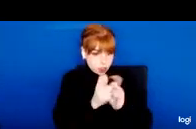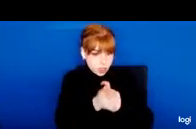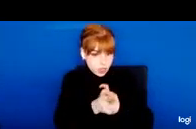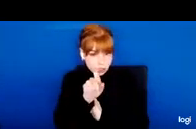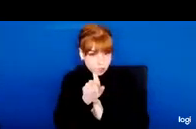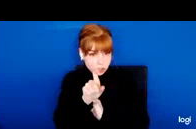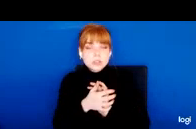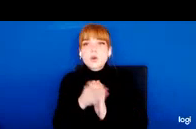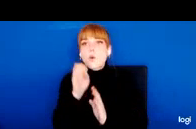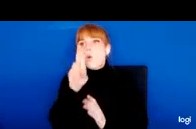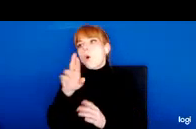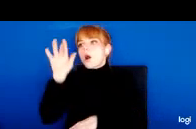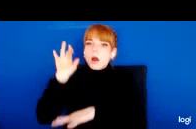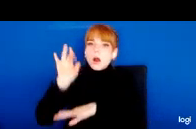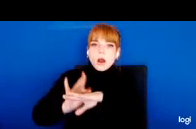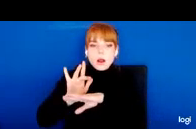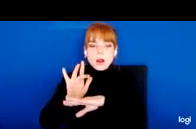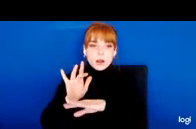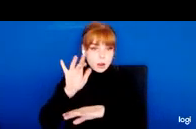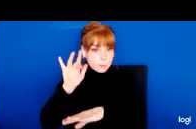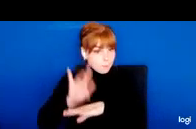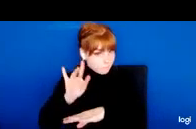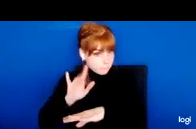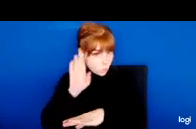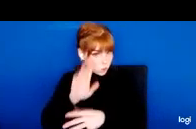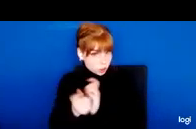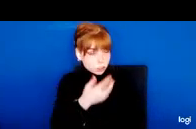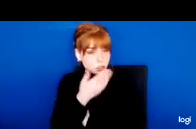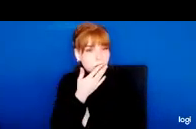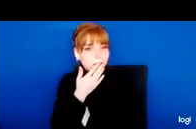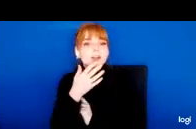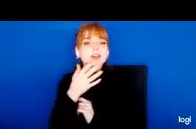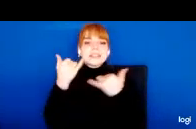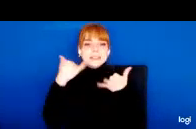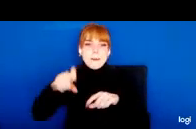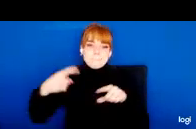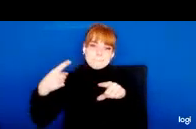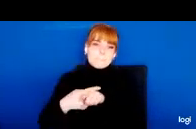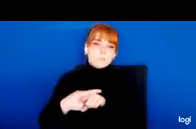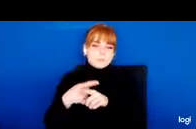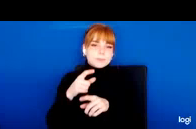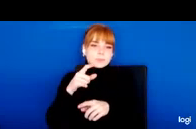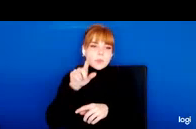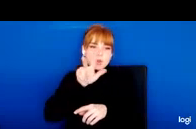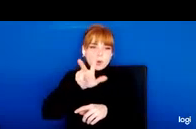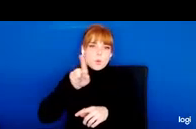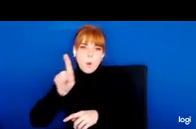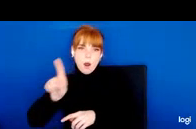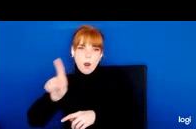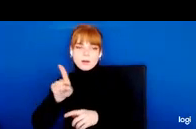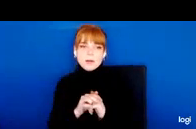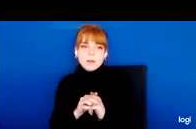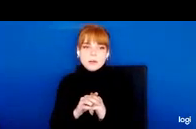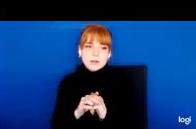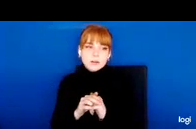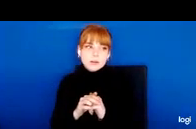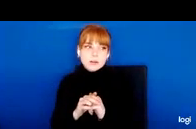box, you navigate to something with a keyboard. All those states need to have at least 3 to 1 contrast, or in the case of